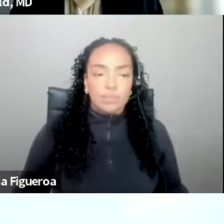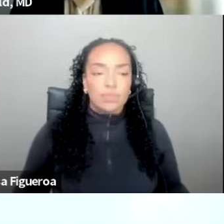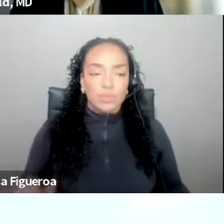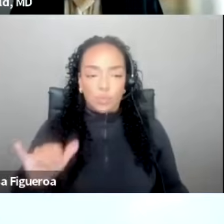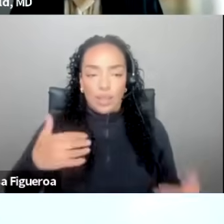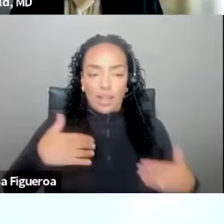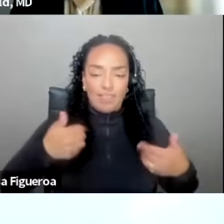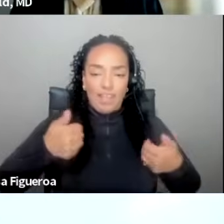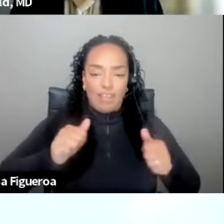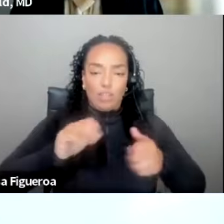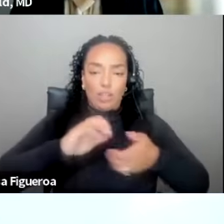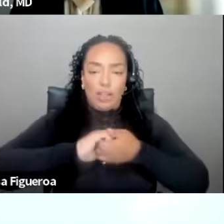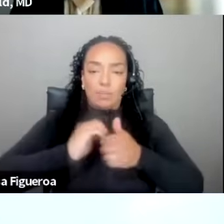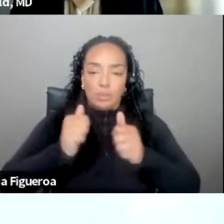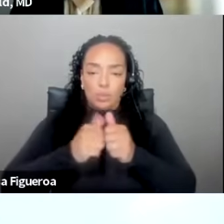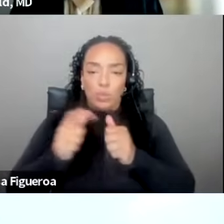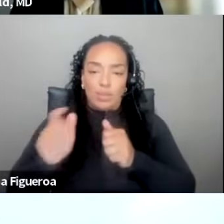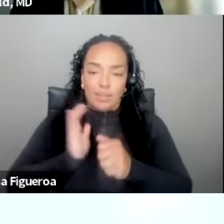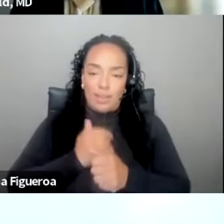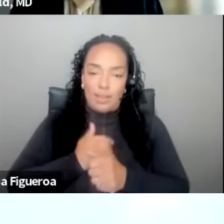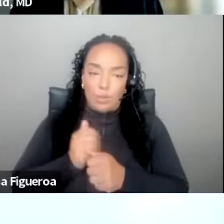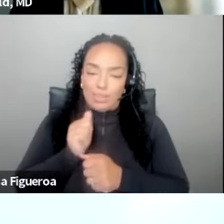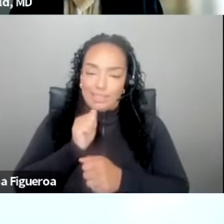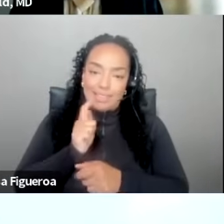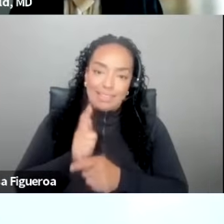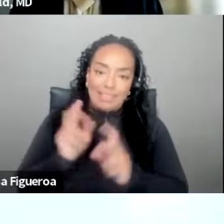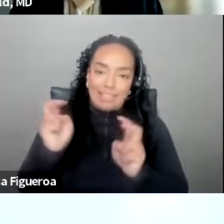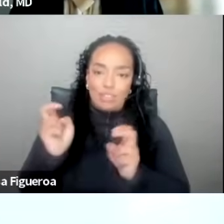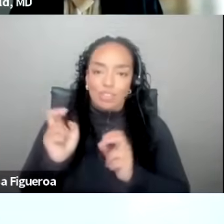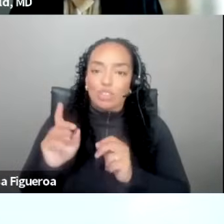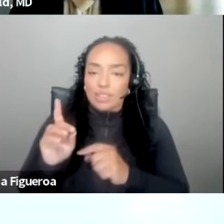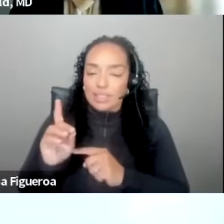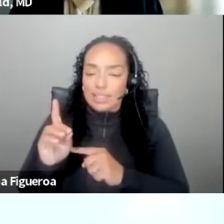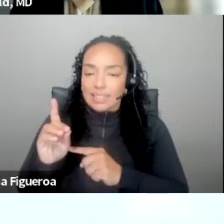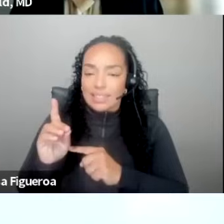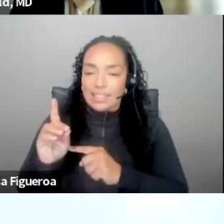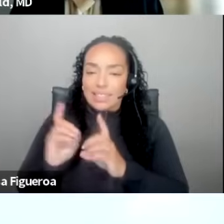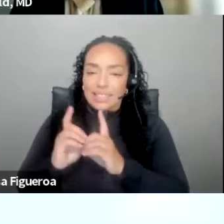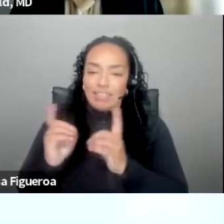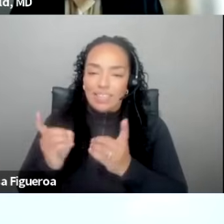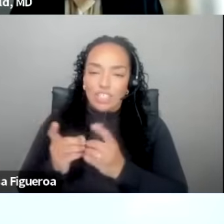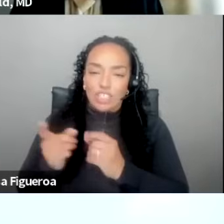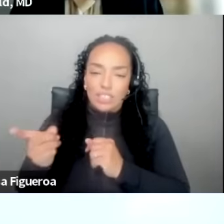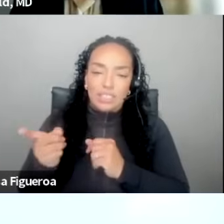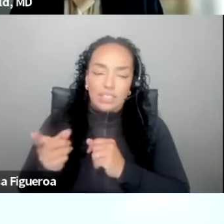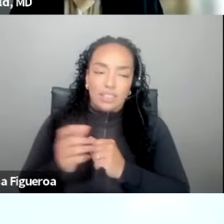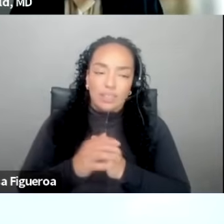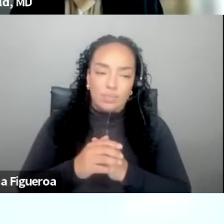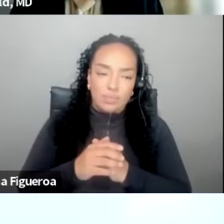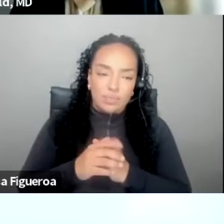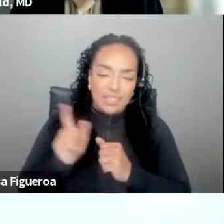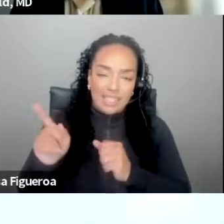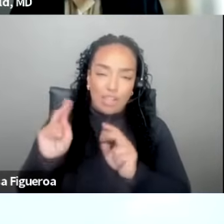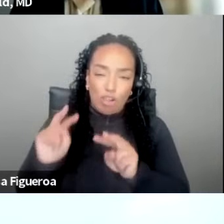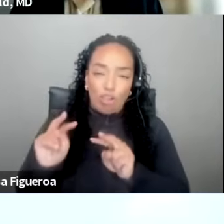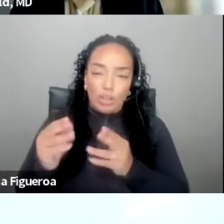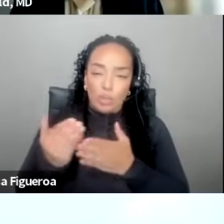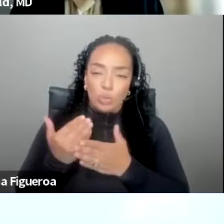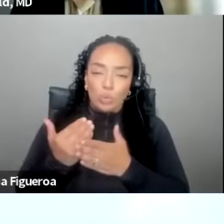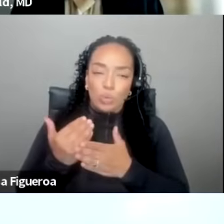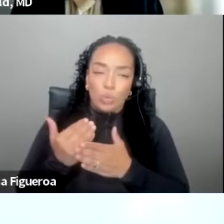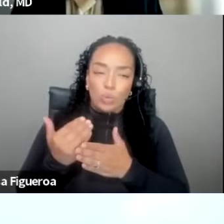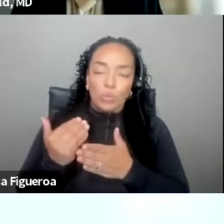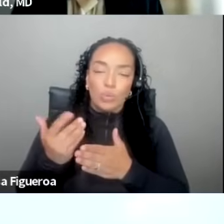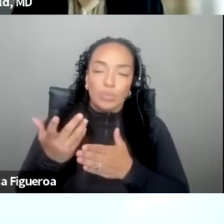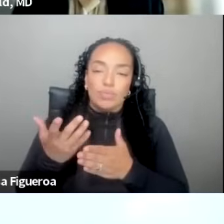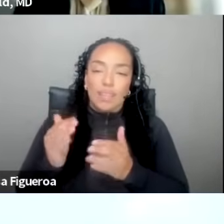with our sister division DATE that's looking at some of the newer adjuvants to see how we